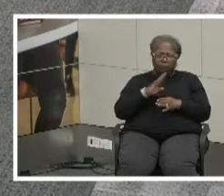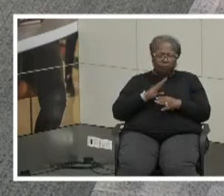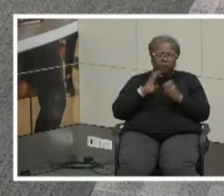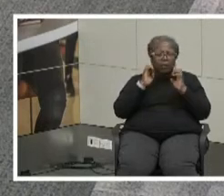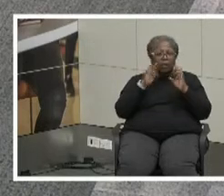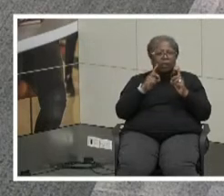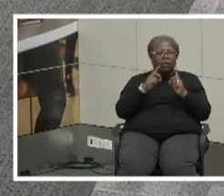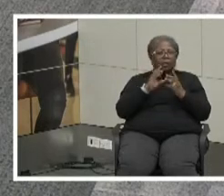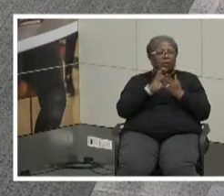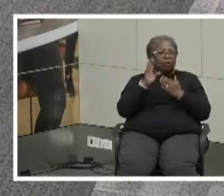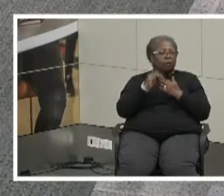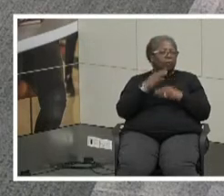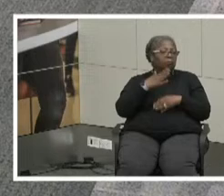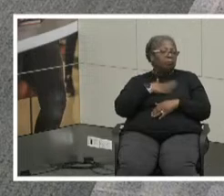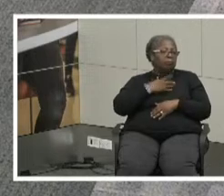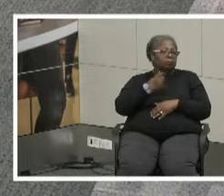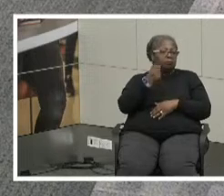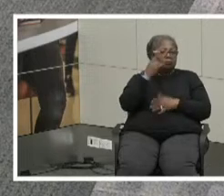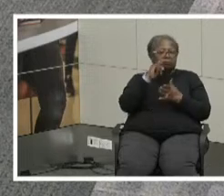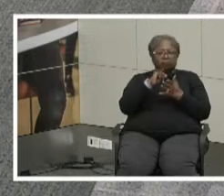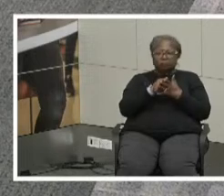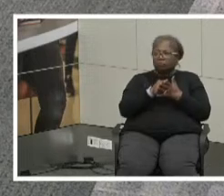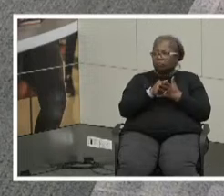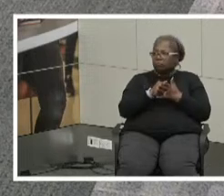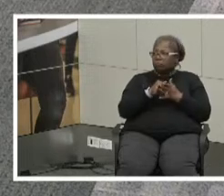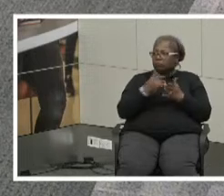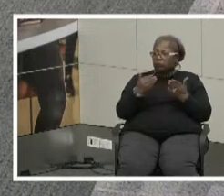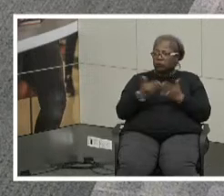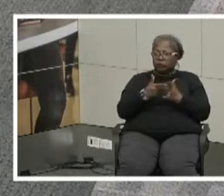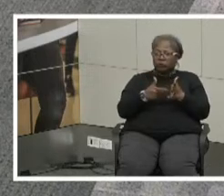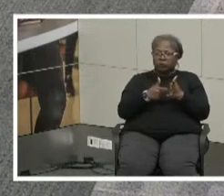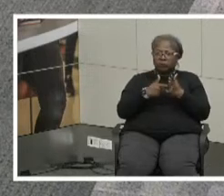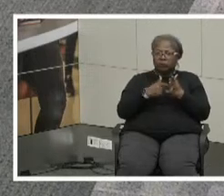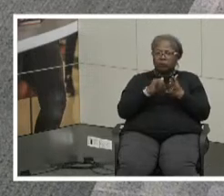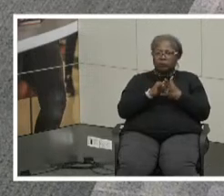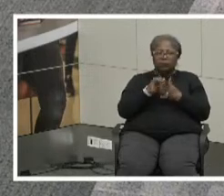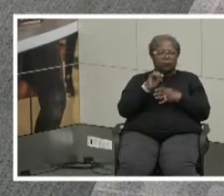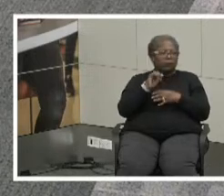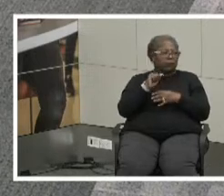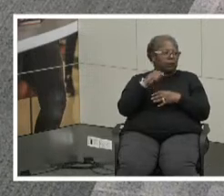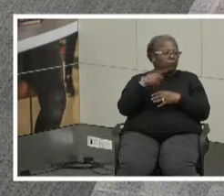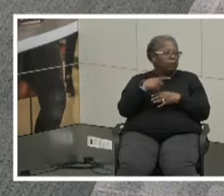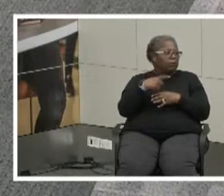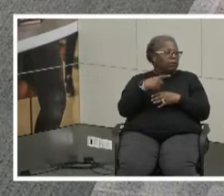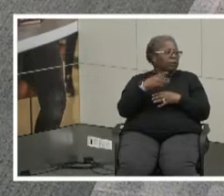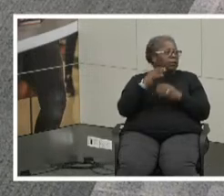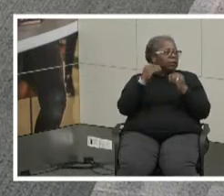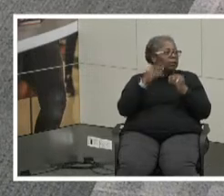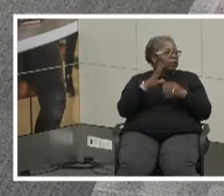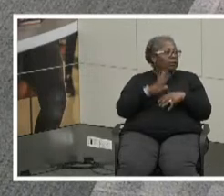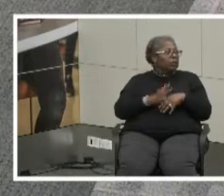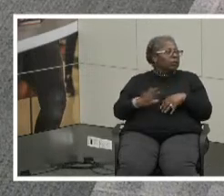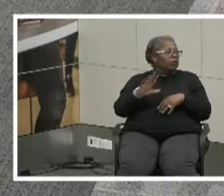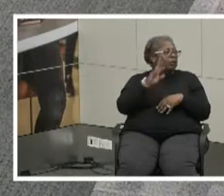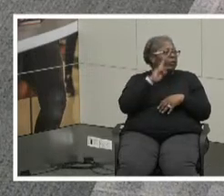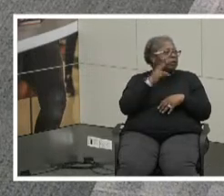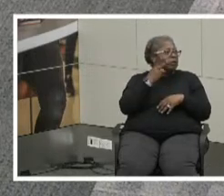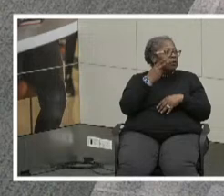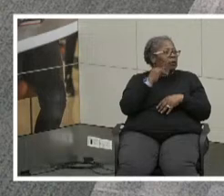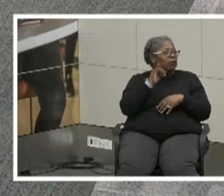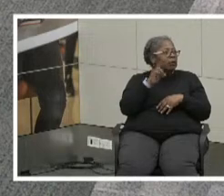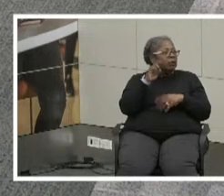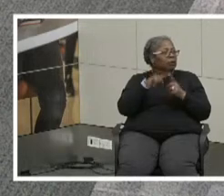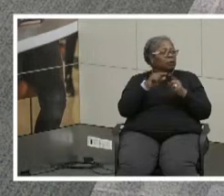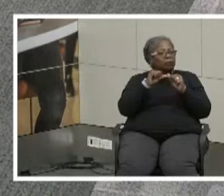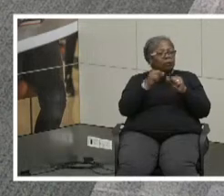curricula it is my understanding that under the new mandate um AP and prap teachers across Houston ISD need to teach